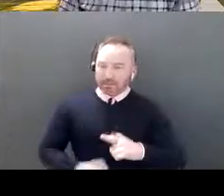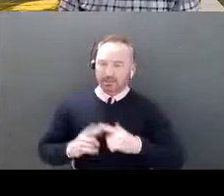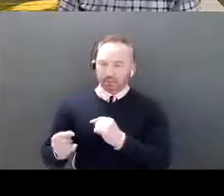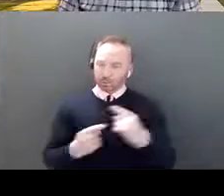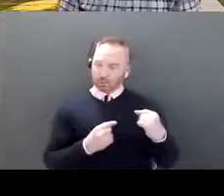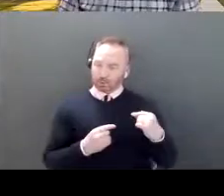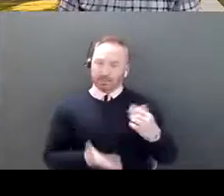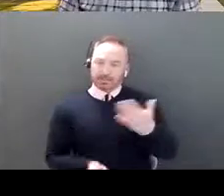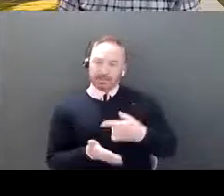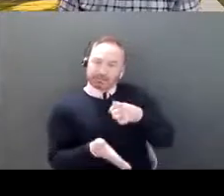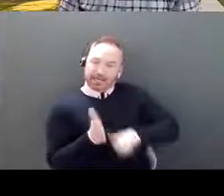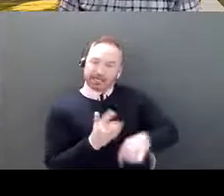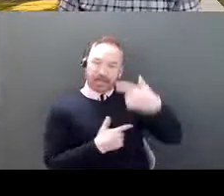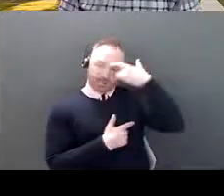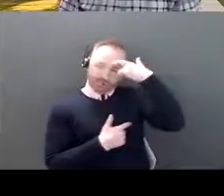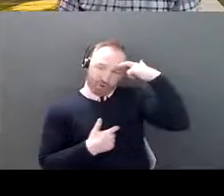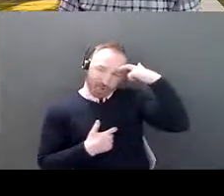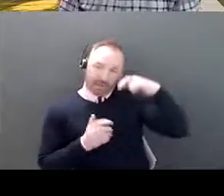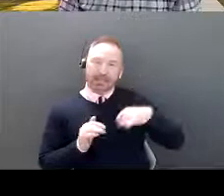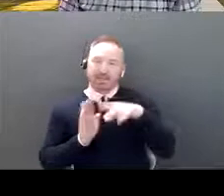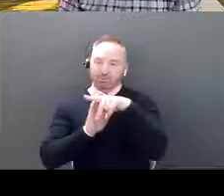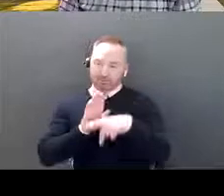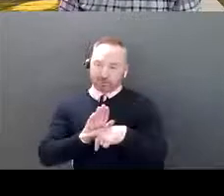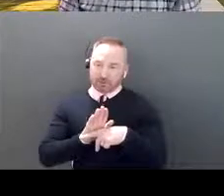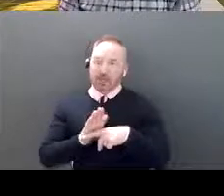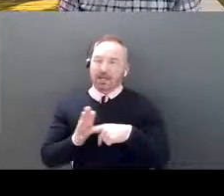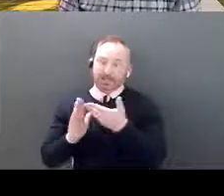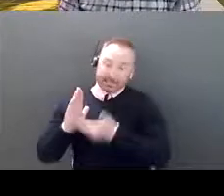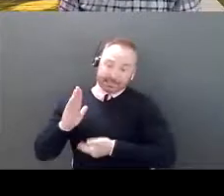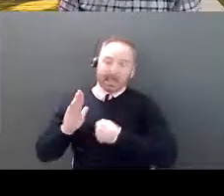trauma and violence informed principles as an organizing